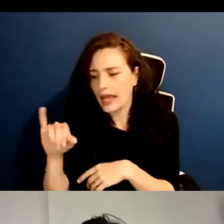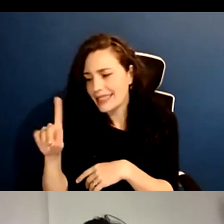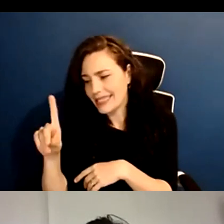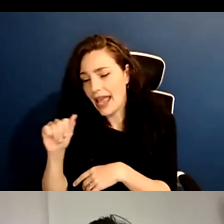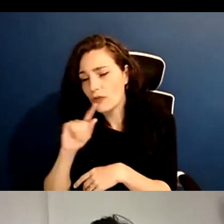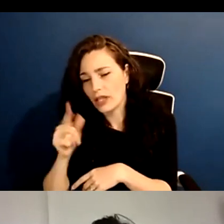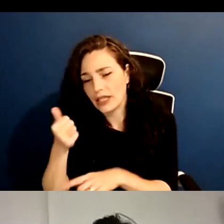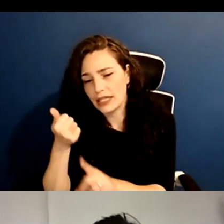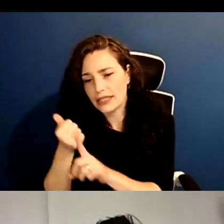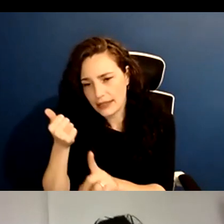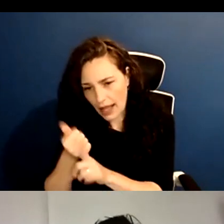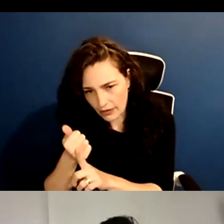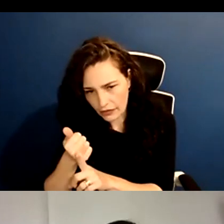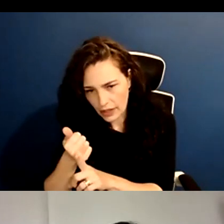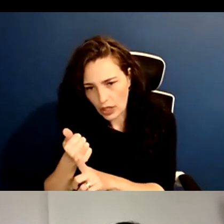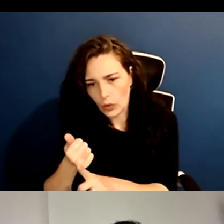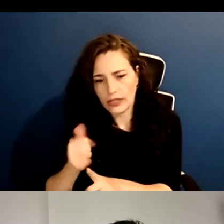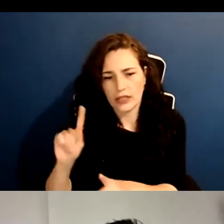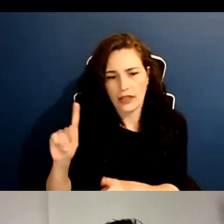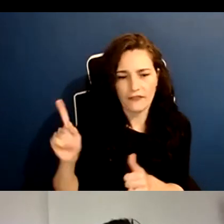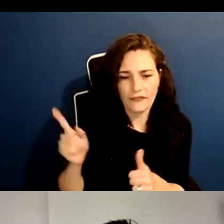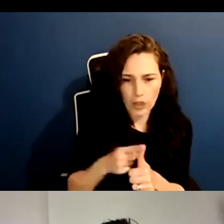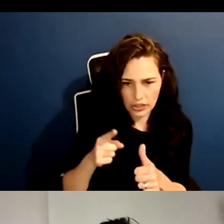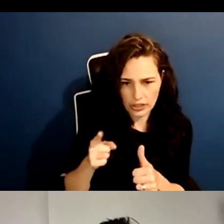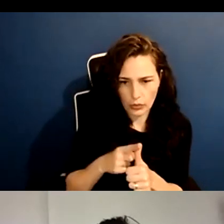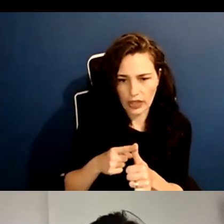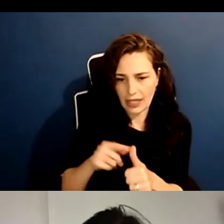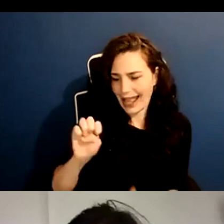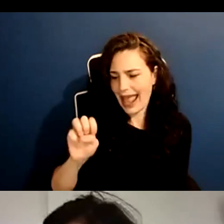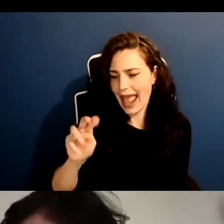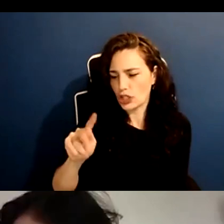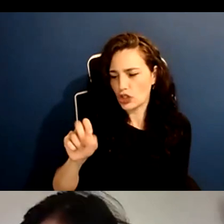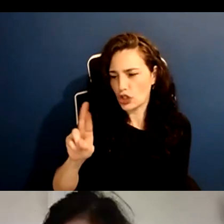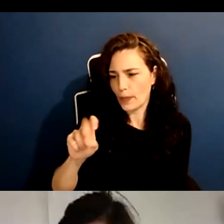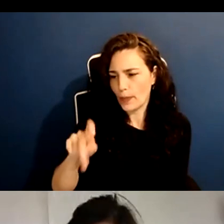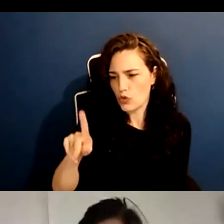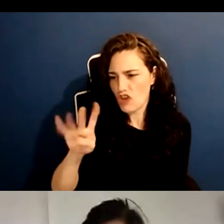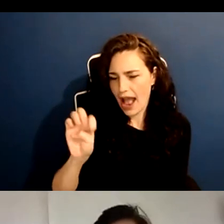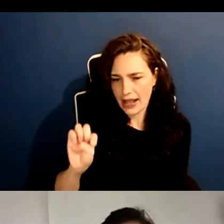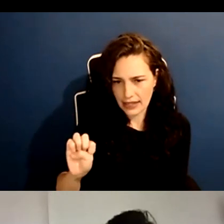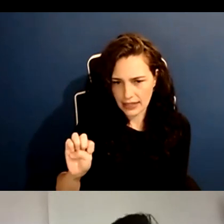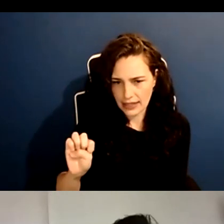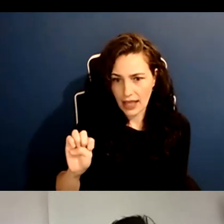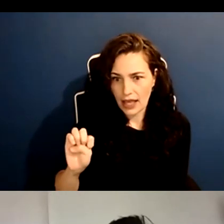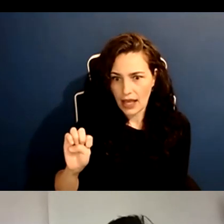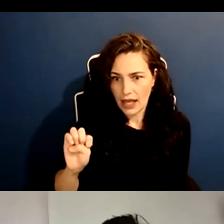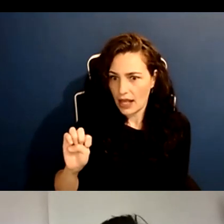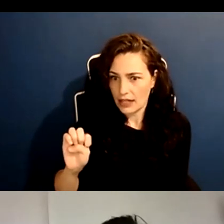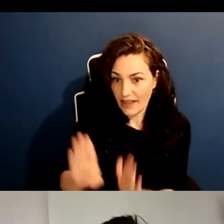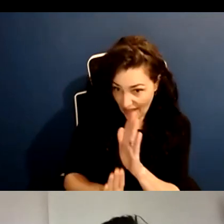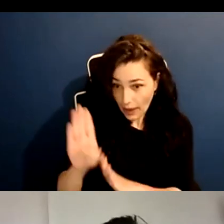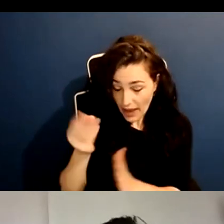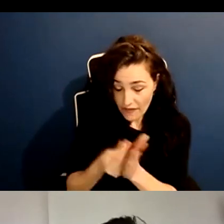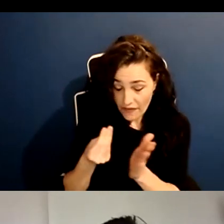Enterprise Development Fund. And we were just floored that you responded to us. It was just so, like, it was such